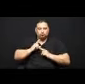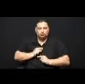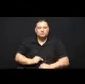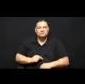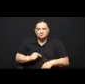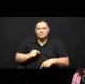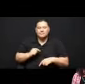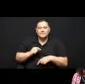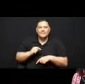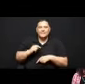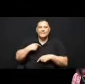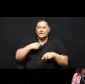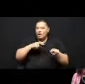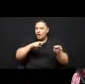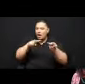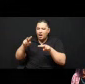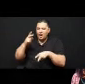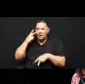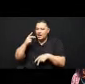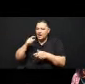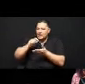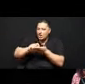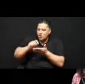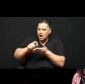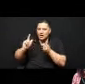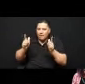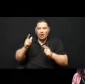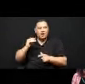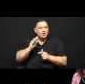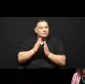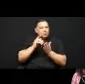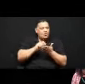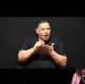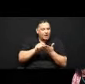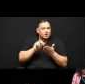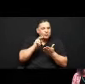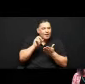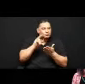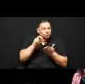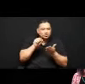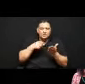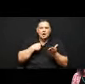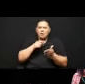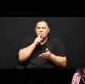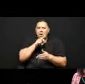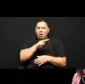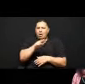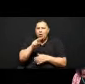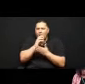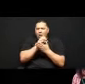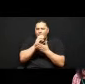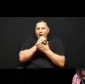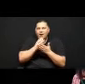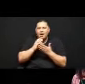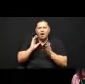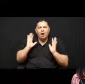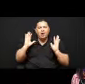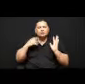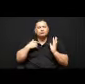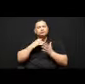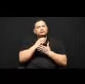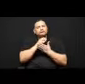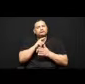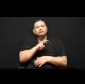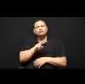book riding ranchers. Not that I was scoping them out with anything less than honorable intentions, not like I was looking for